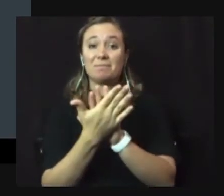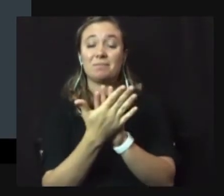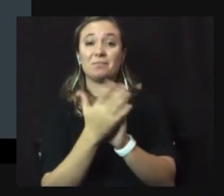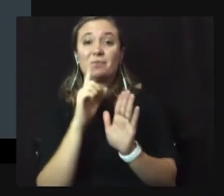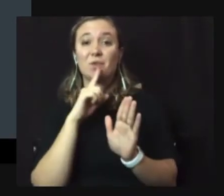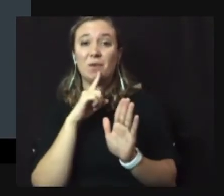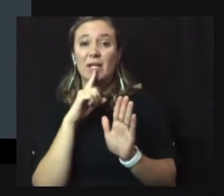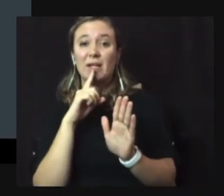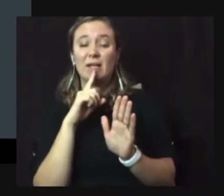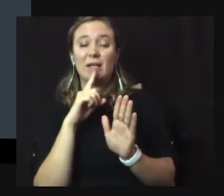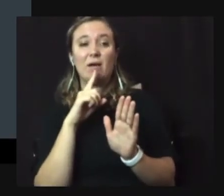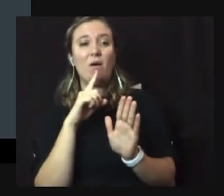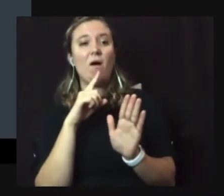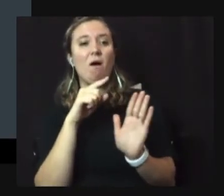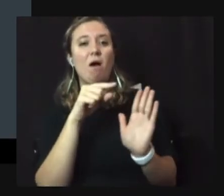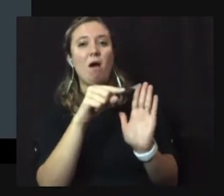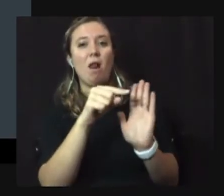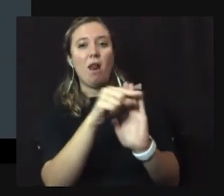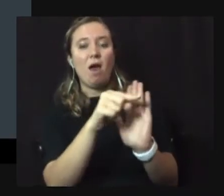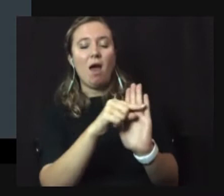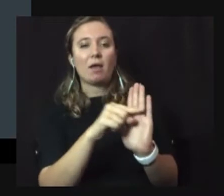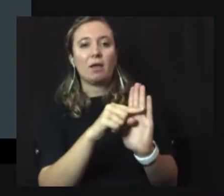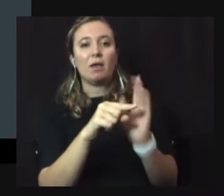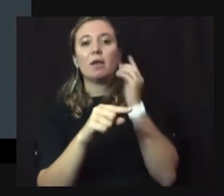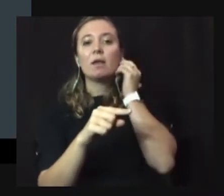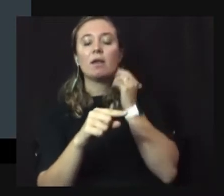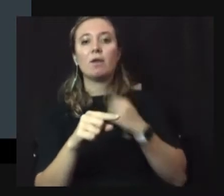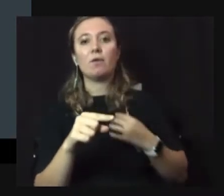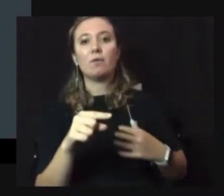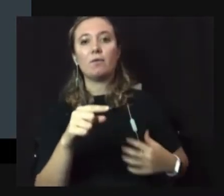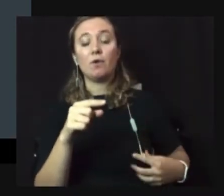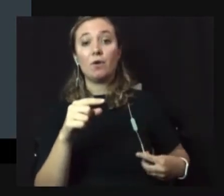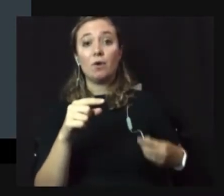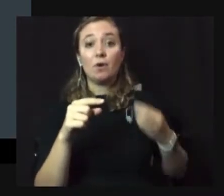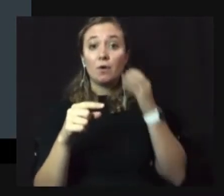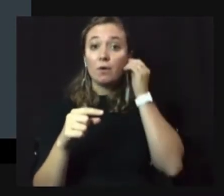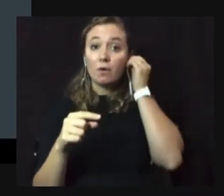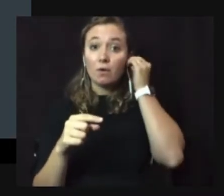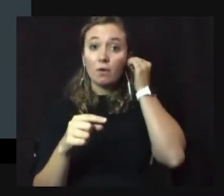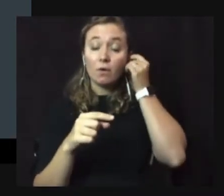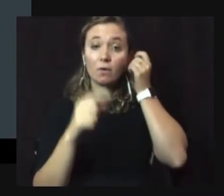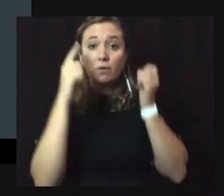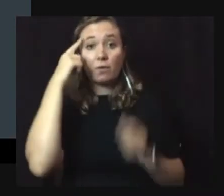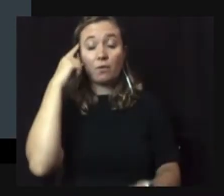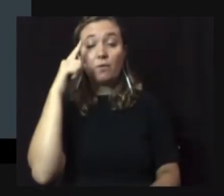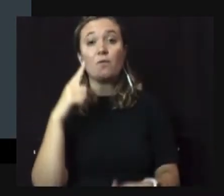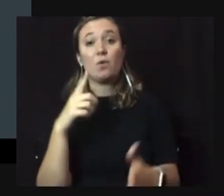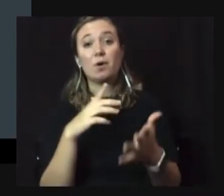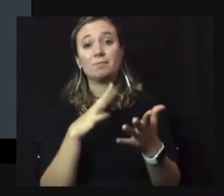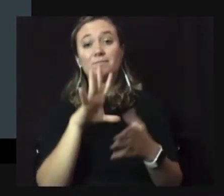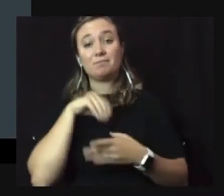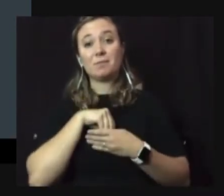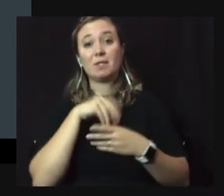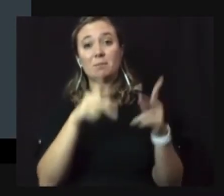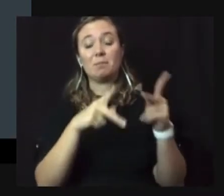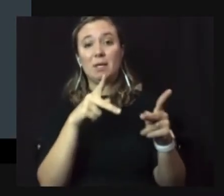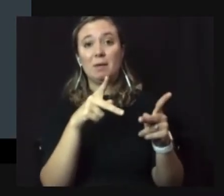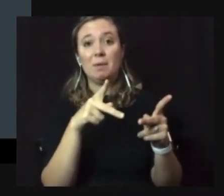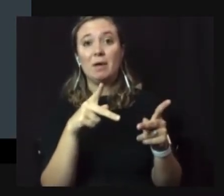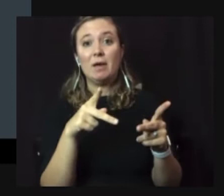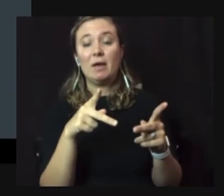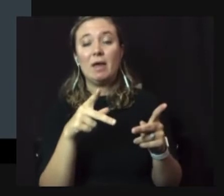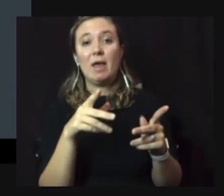and it therefore creates a shame-based understanding of our own neurotype. We gaslight